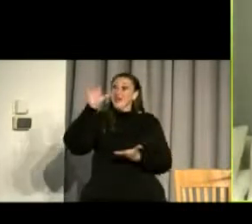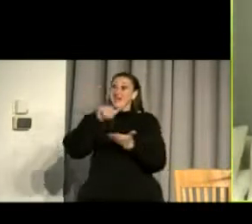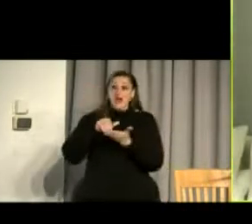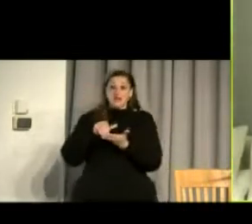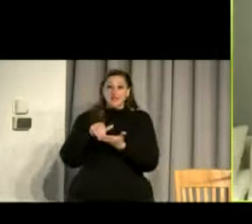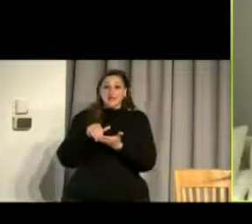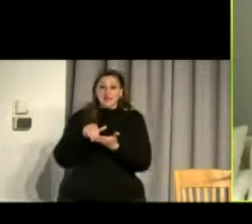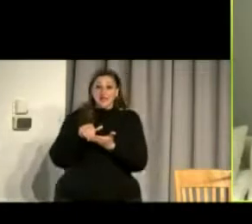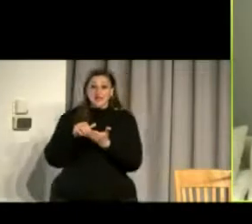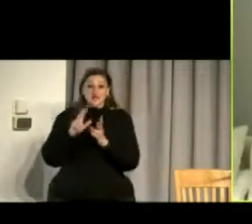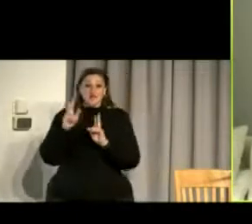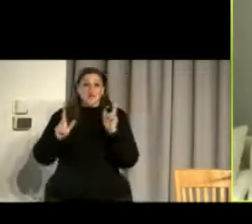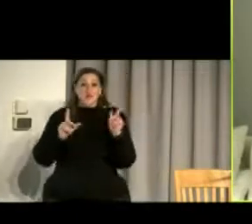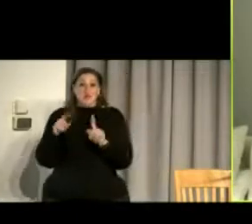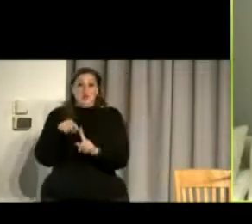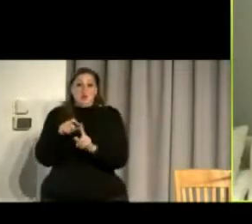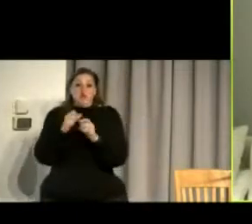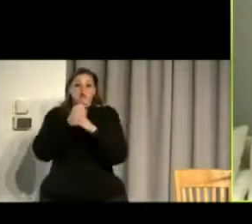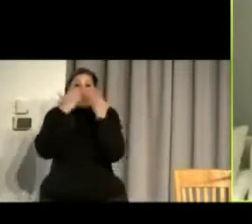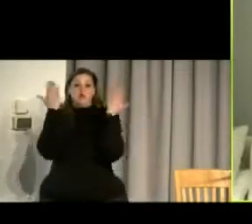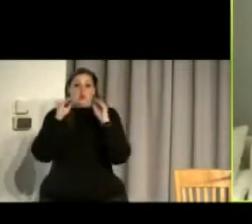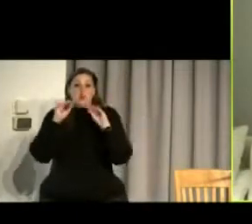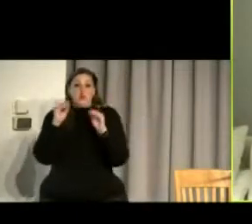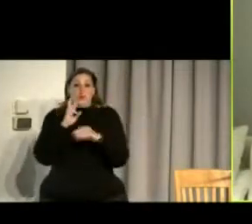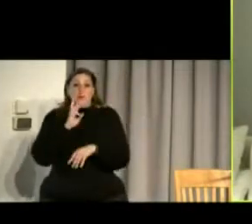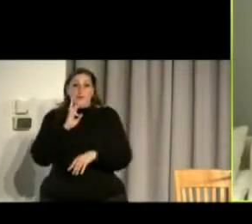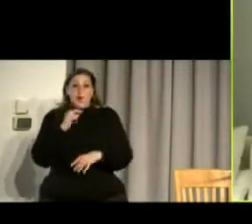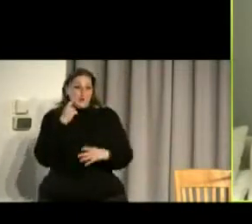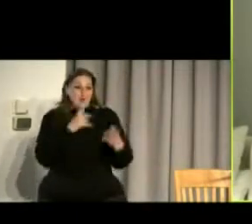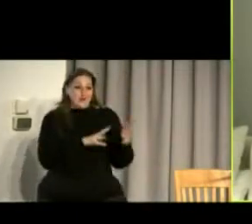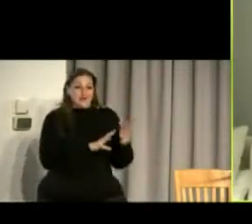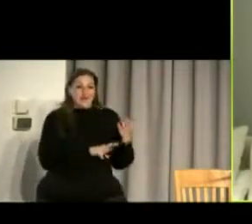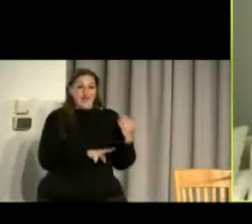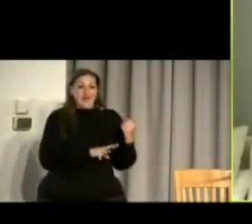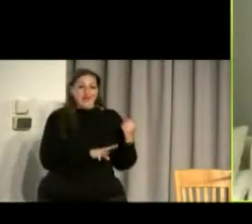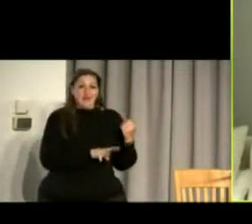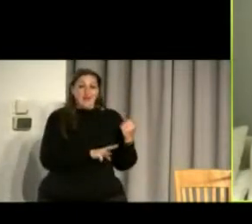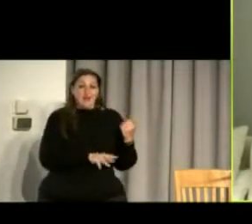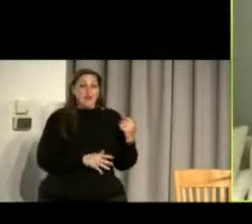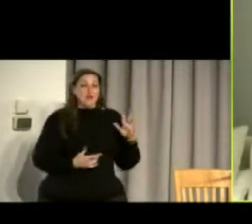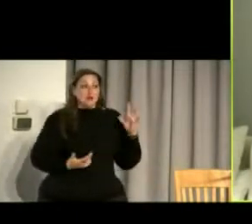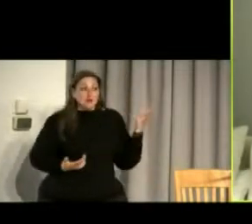Day, right? And so that required,